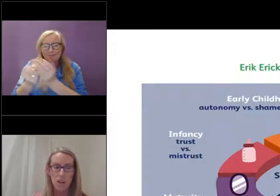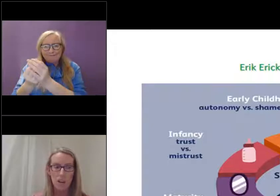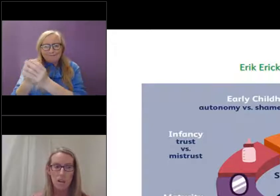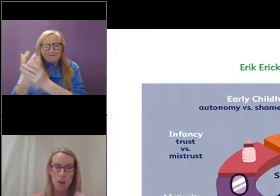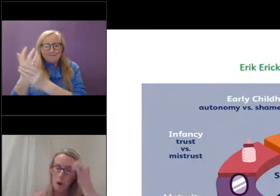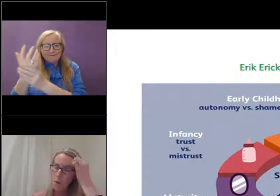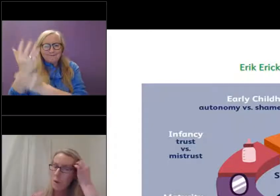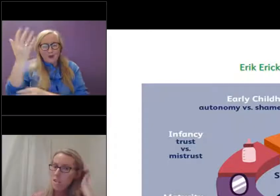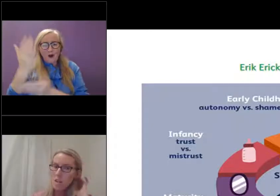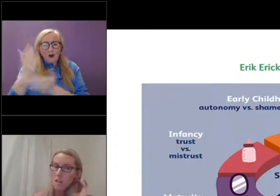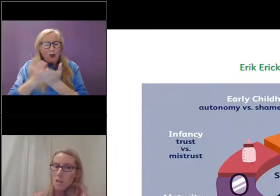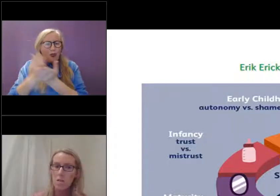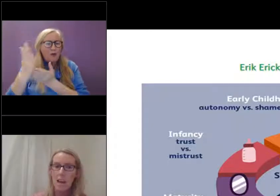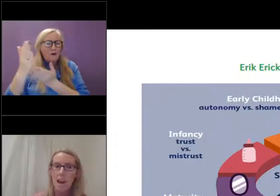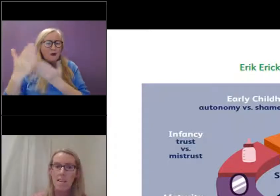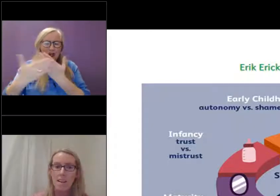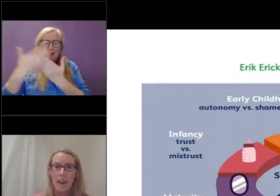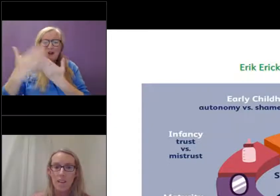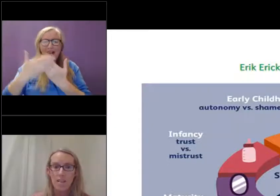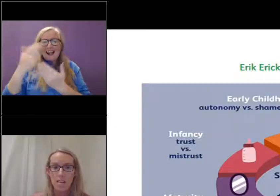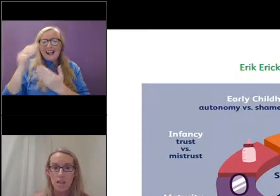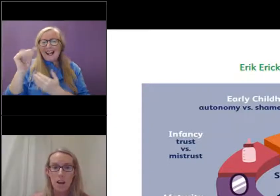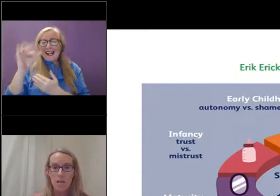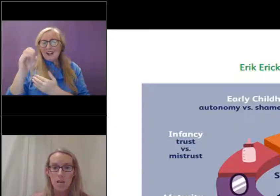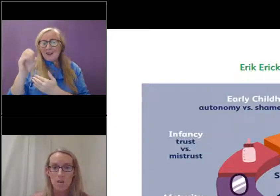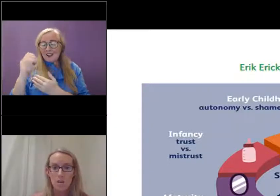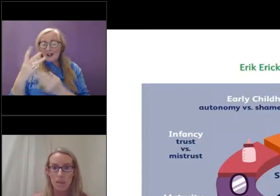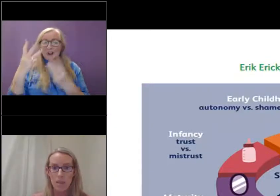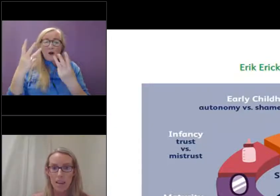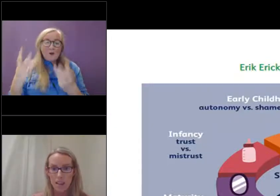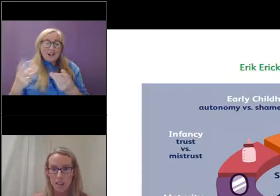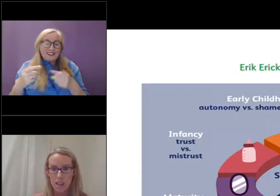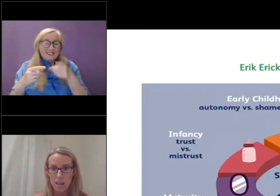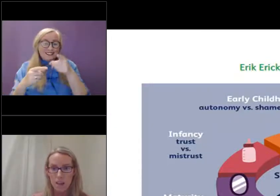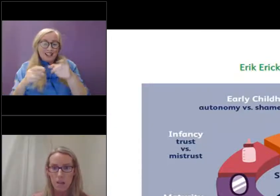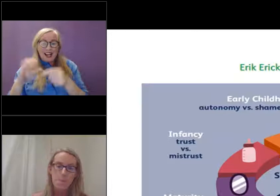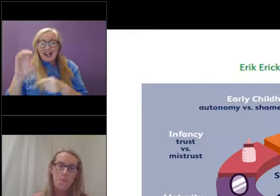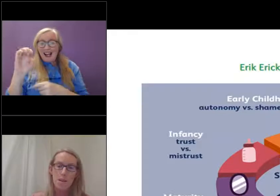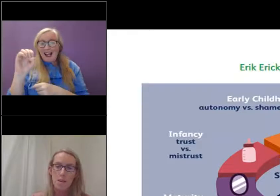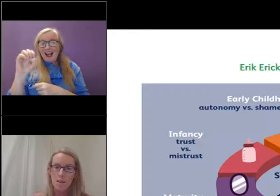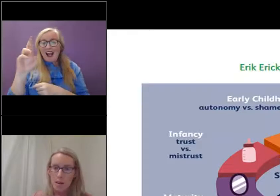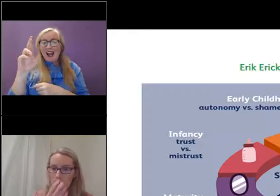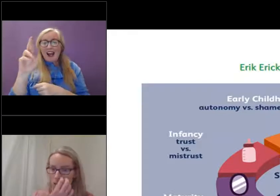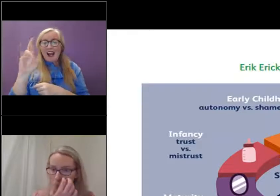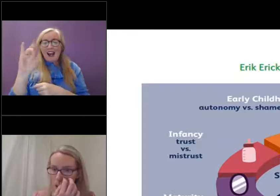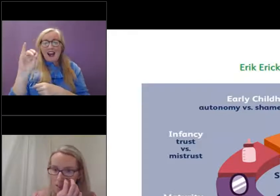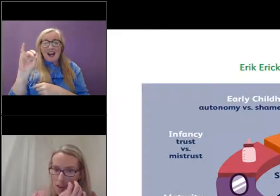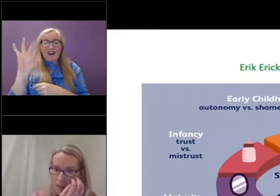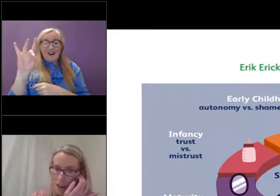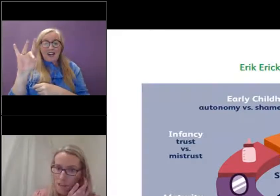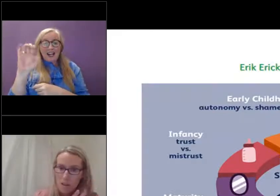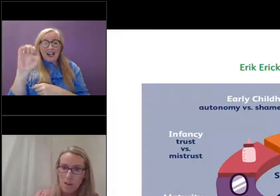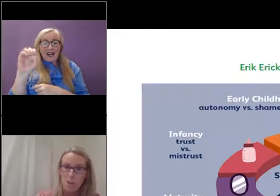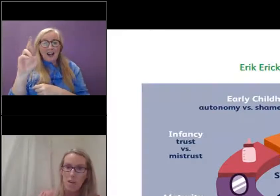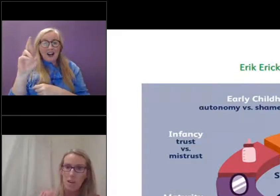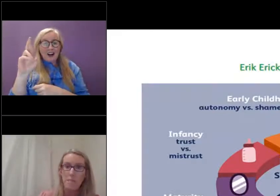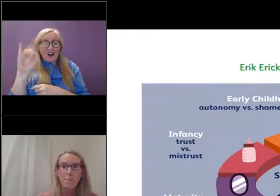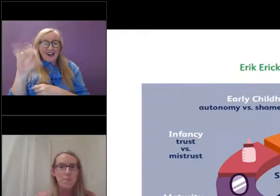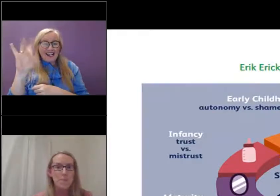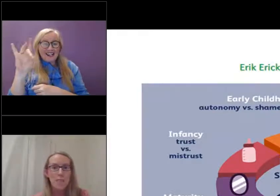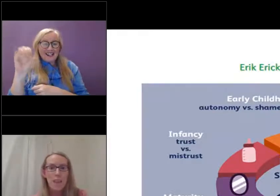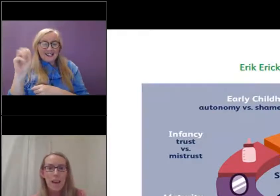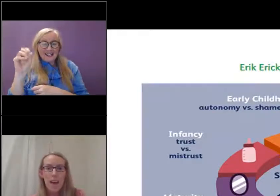age. So I wanted to include Erik Erikson's psychosocial stages theory. So it's not going to be too heavy on the theory, so don't